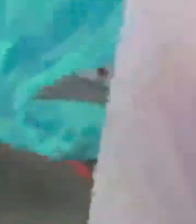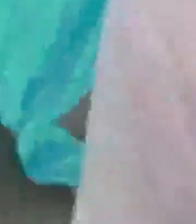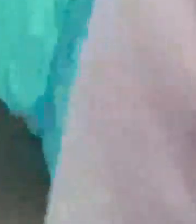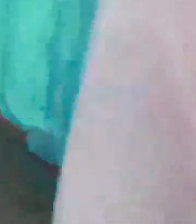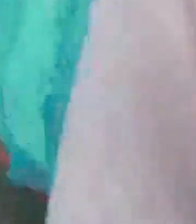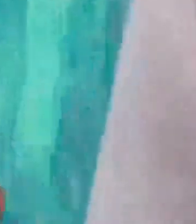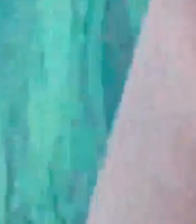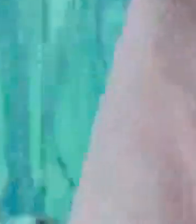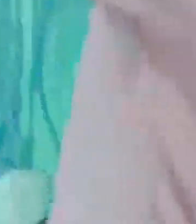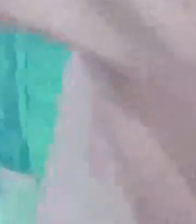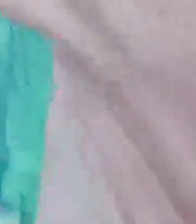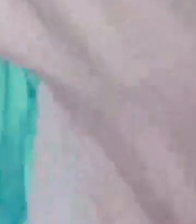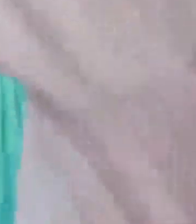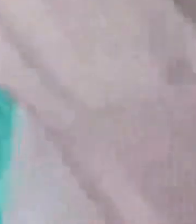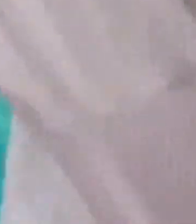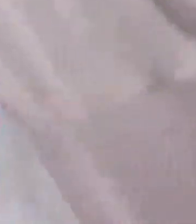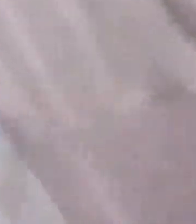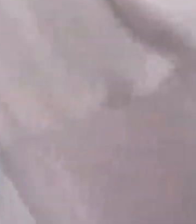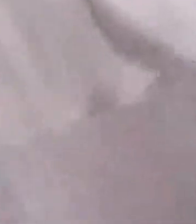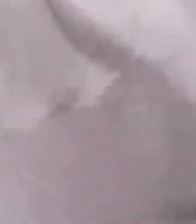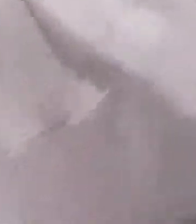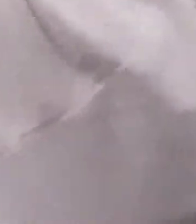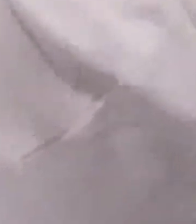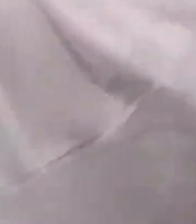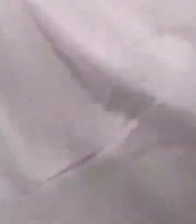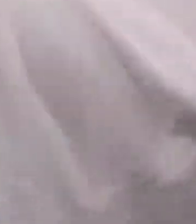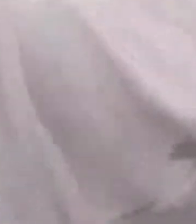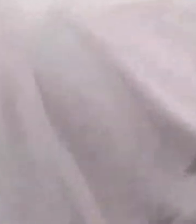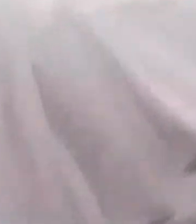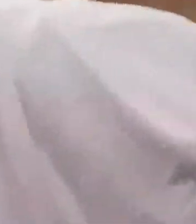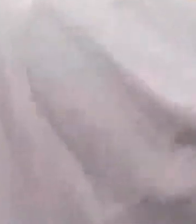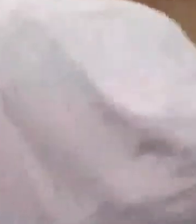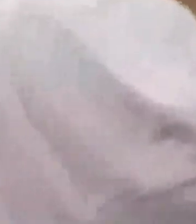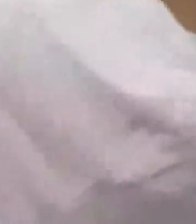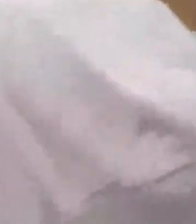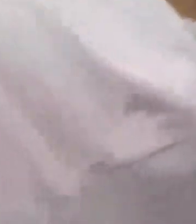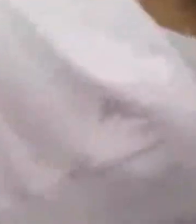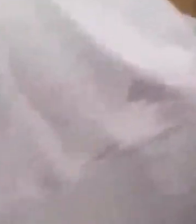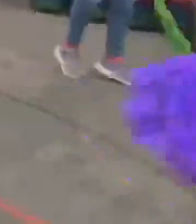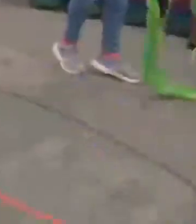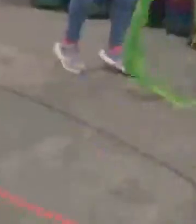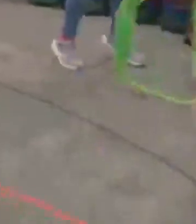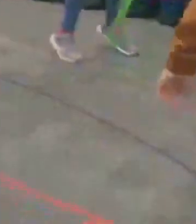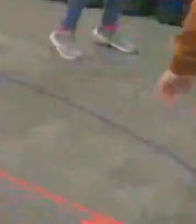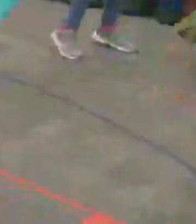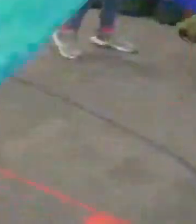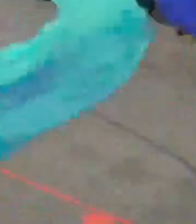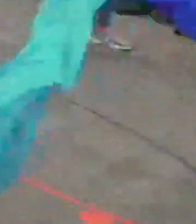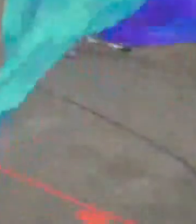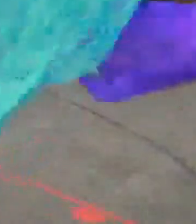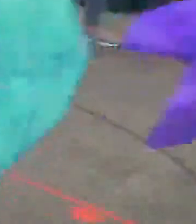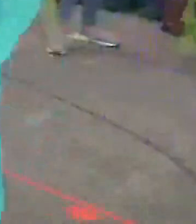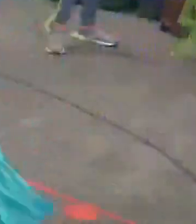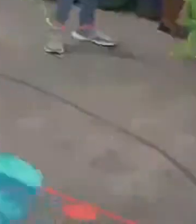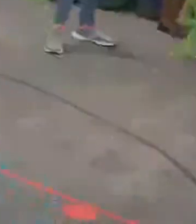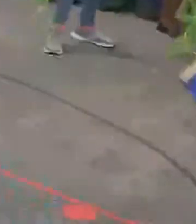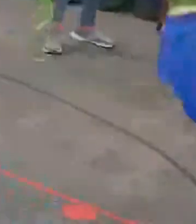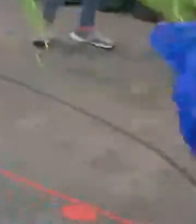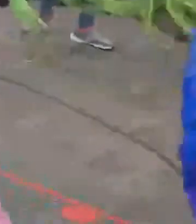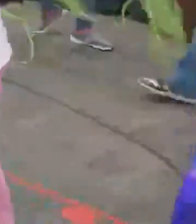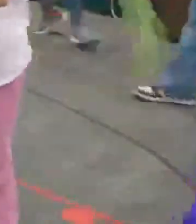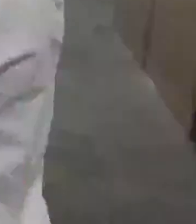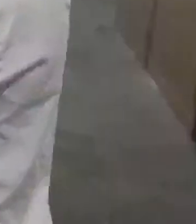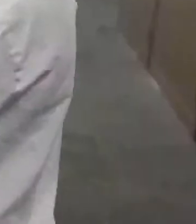adults? Every person at some point will have to stand up in front of a group of people and lead a meeting or give a